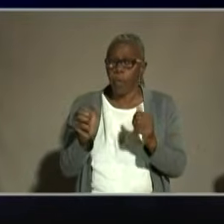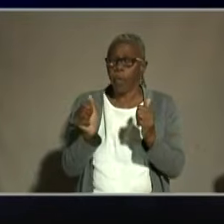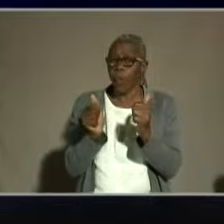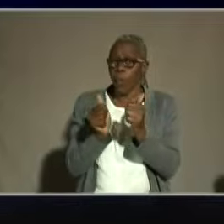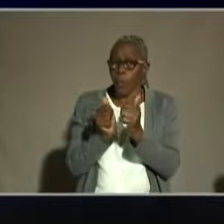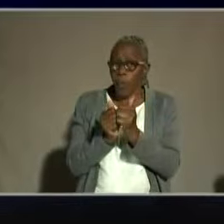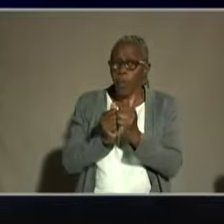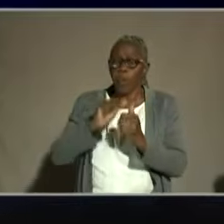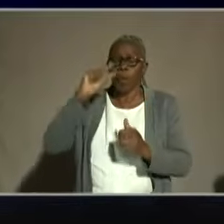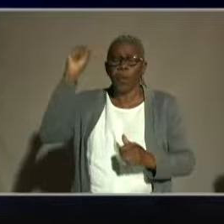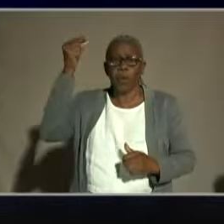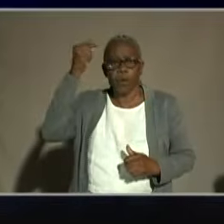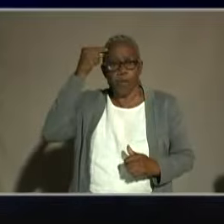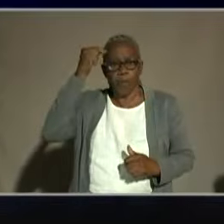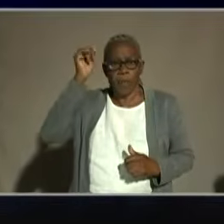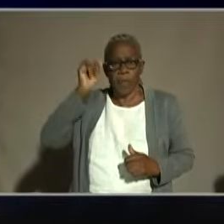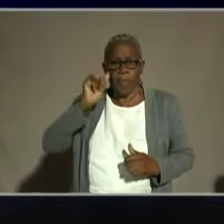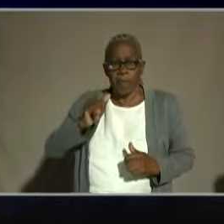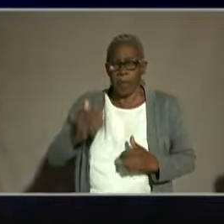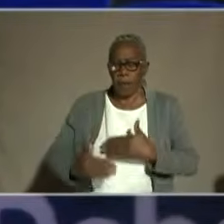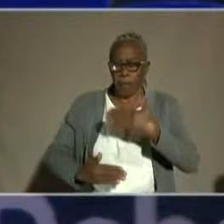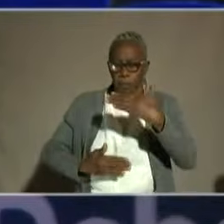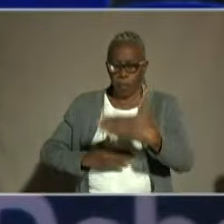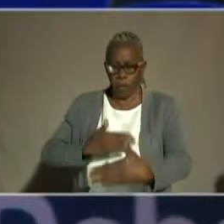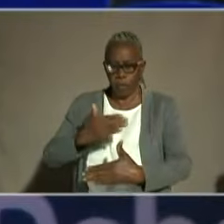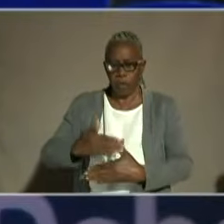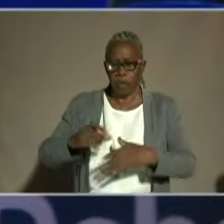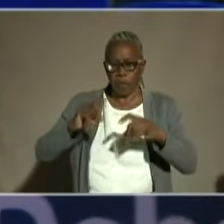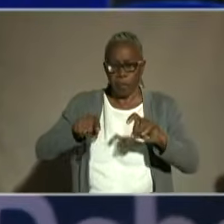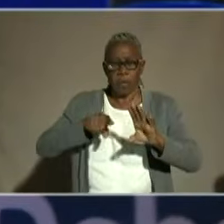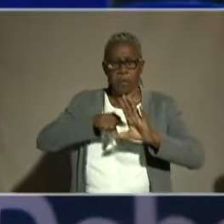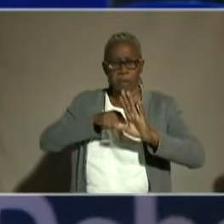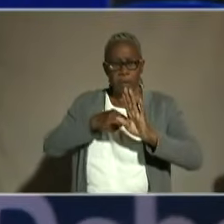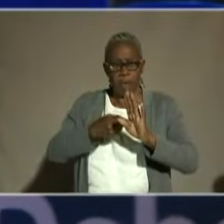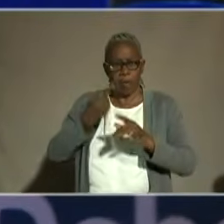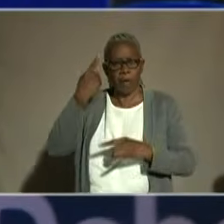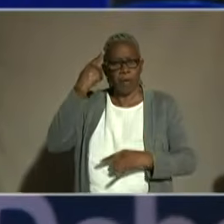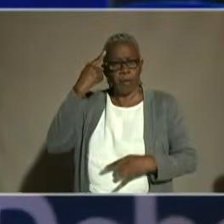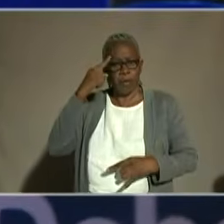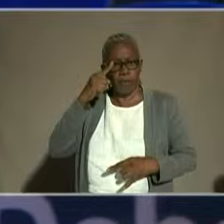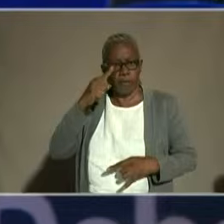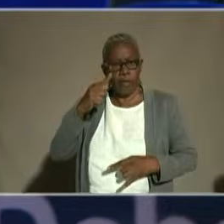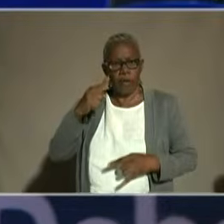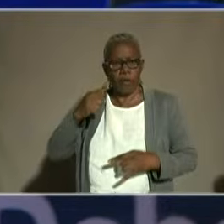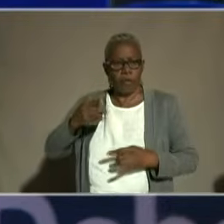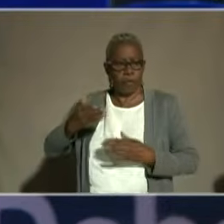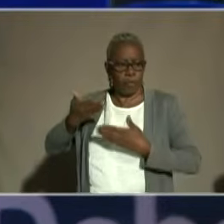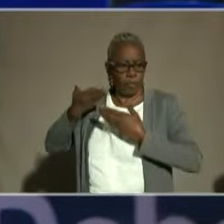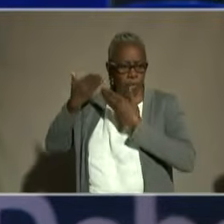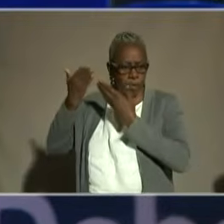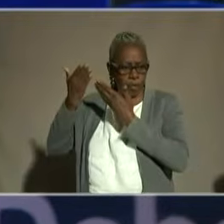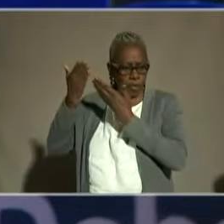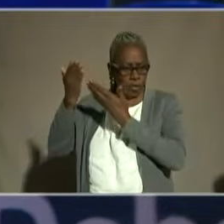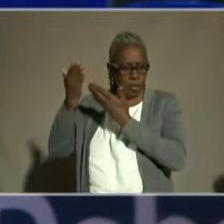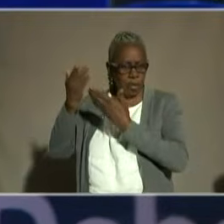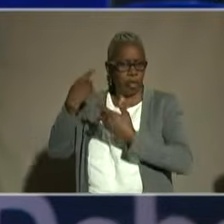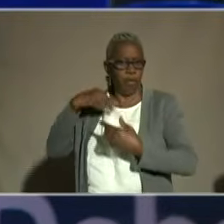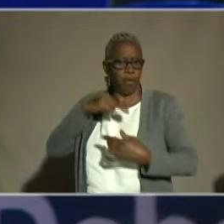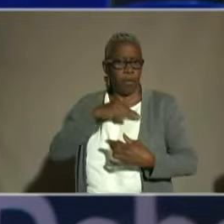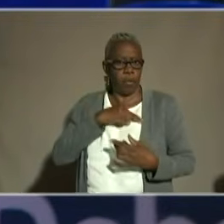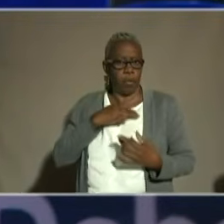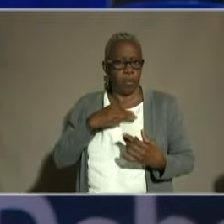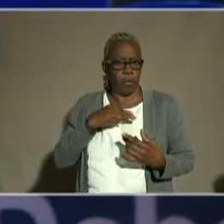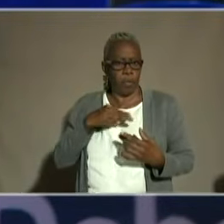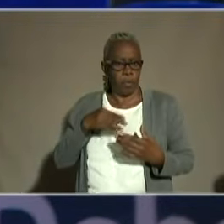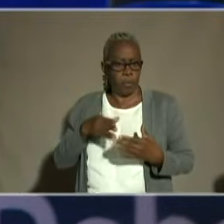the government that a process should be started for the repatriation of our sovereignty. Midway